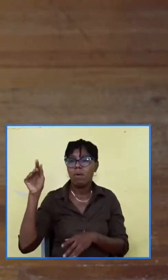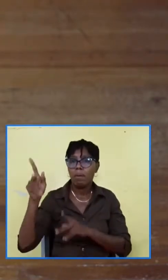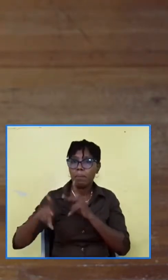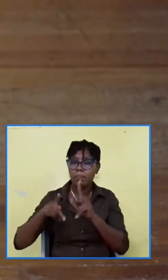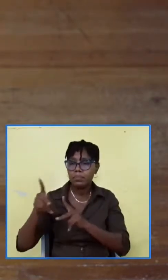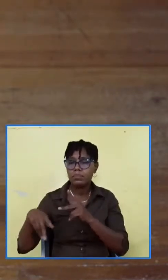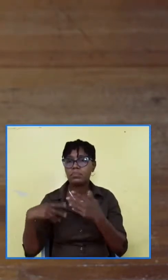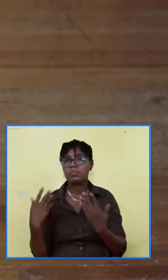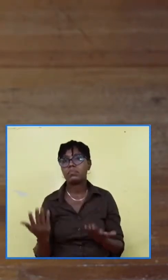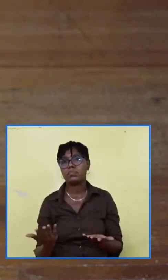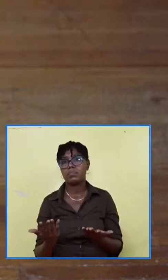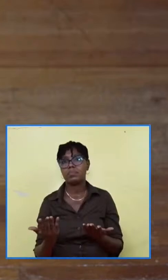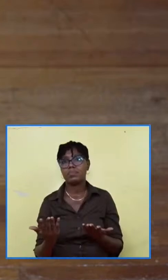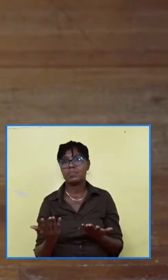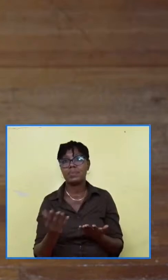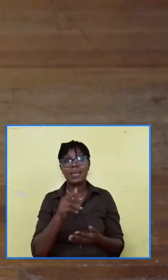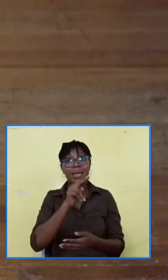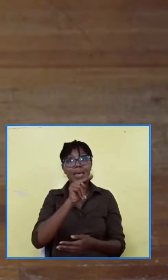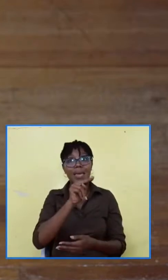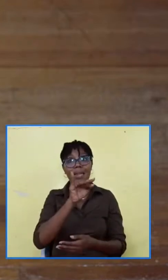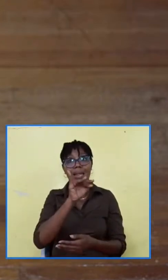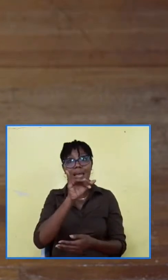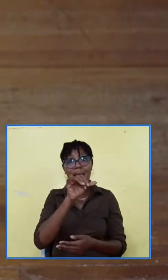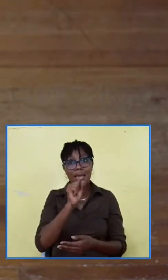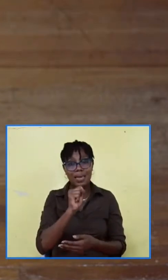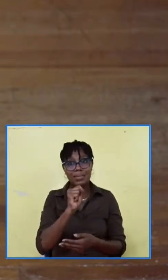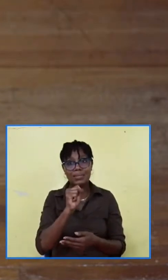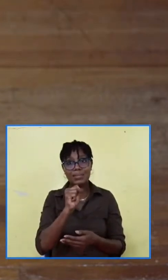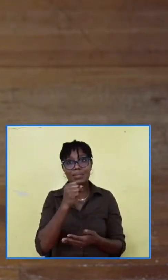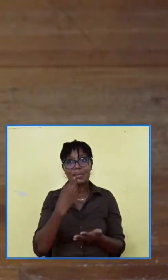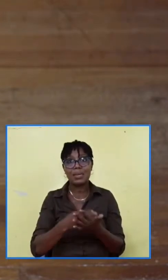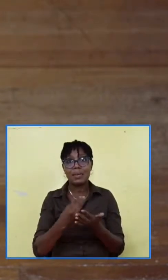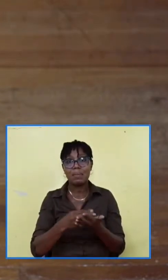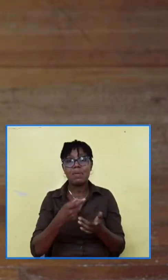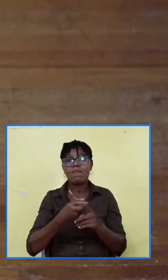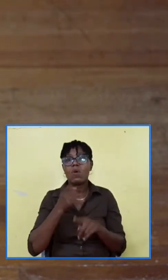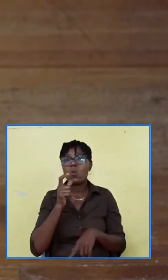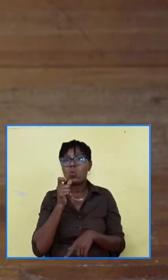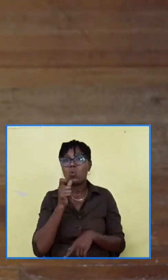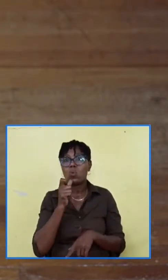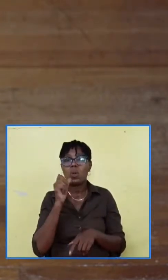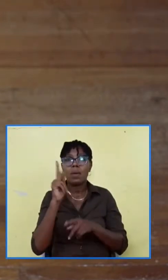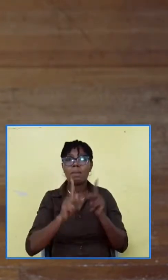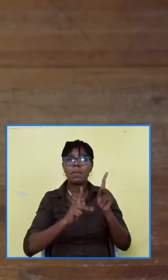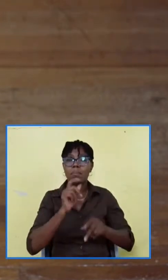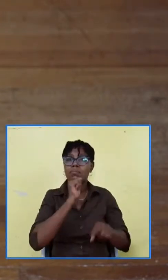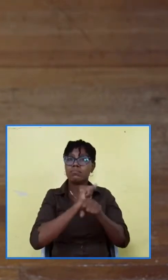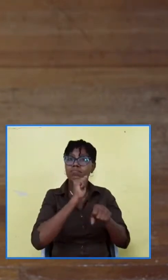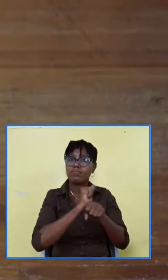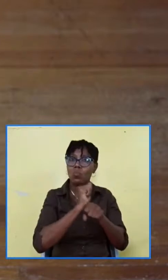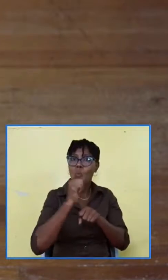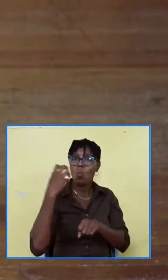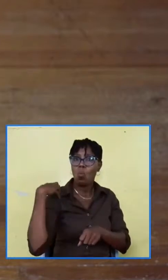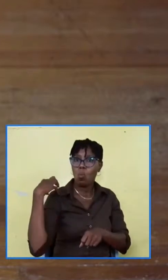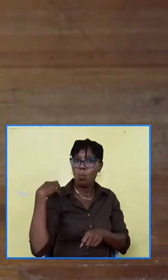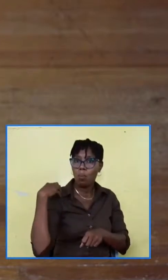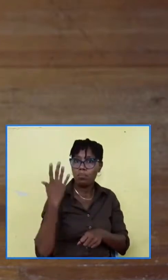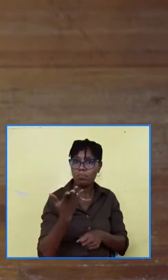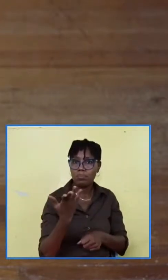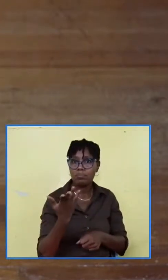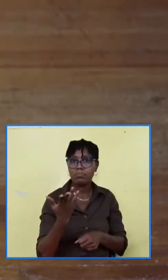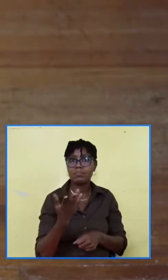When NIS collects contributions, they come from workers and employers, almost the same group that pays